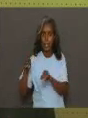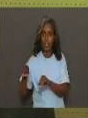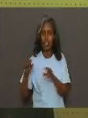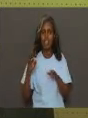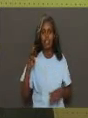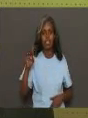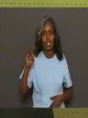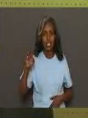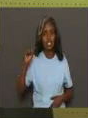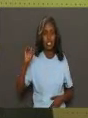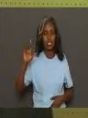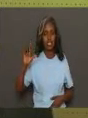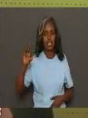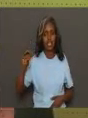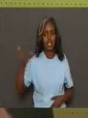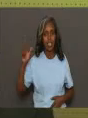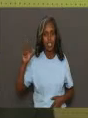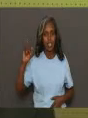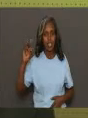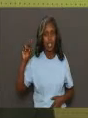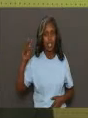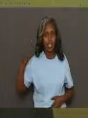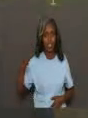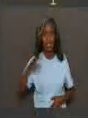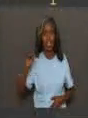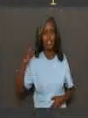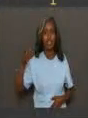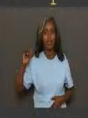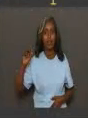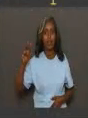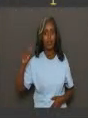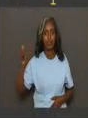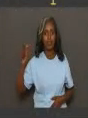rescaling, and pivoting.